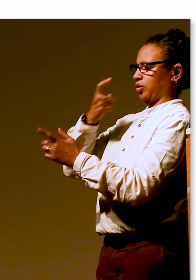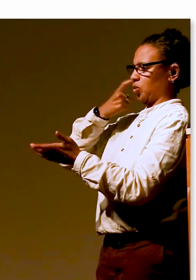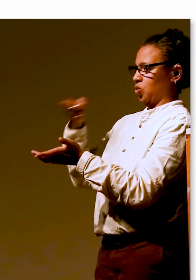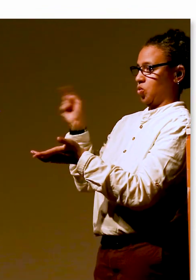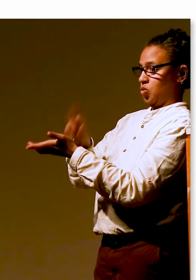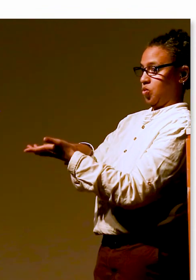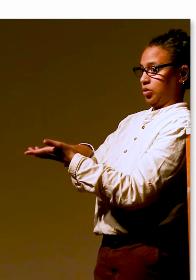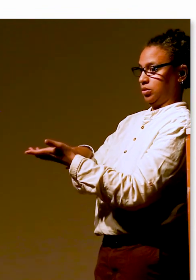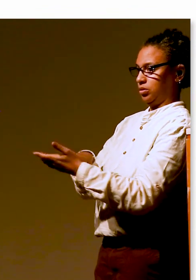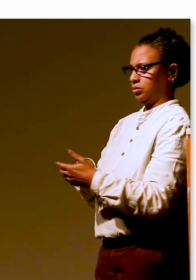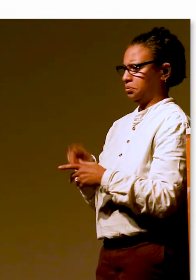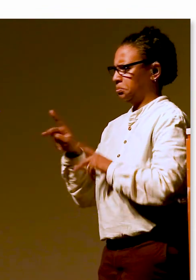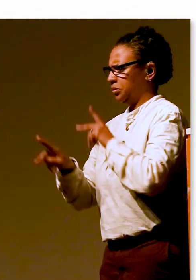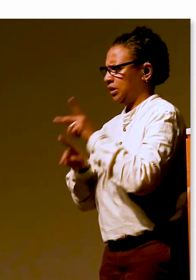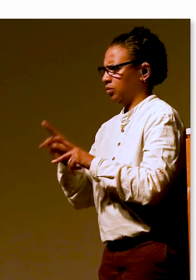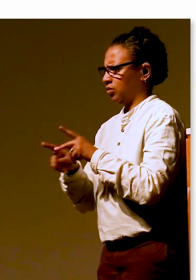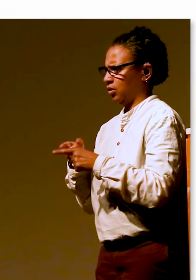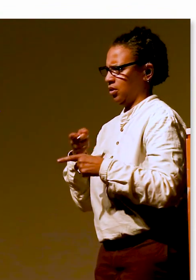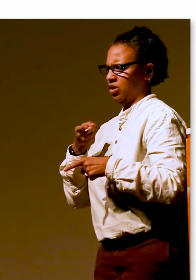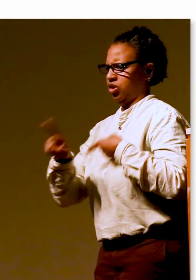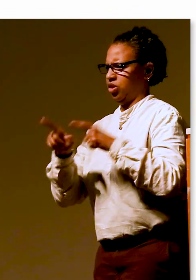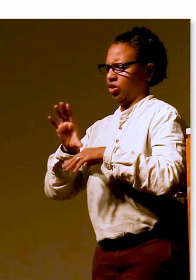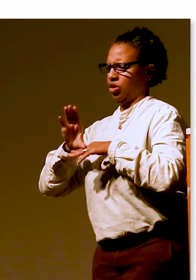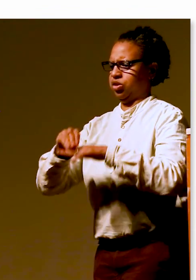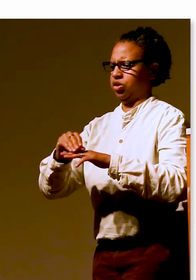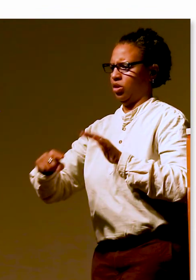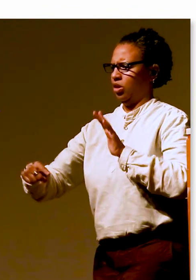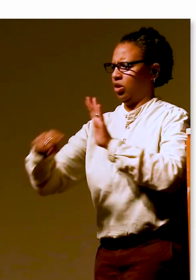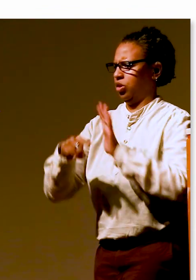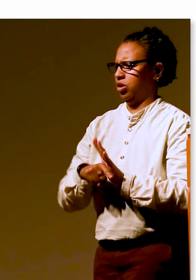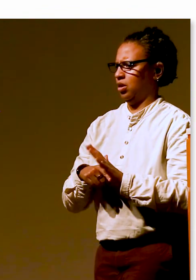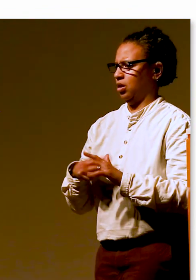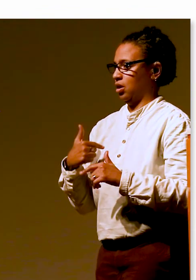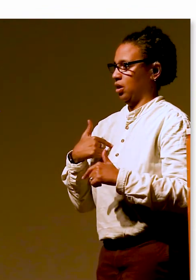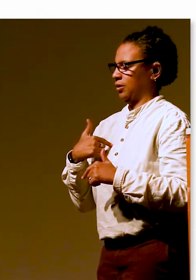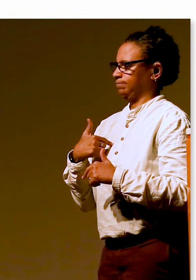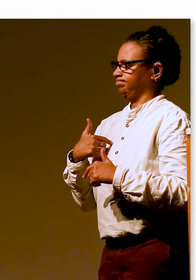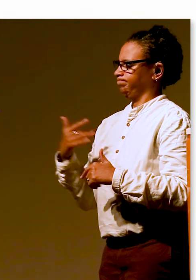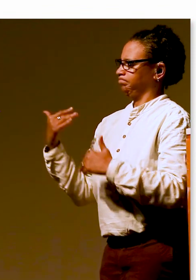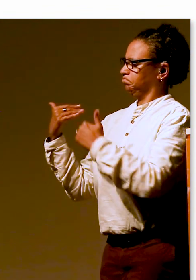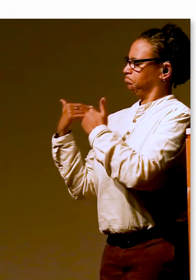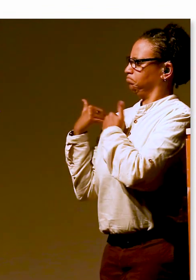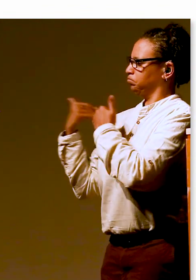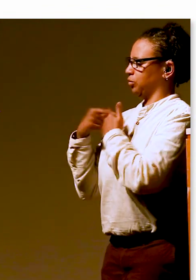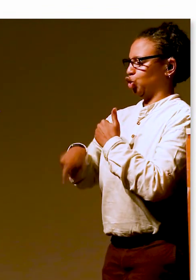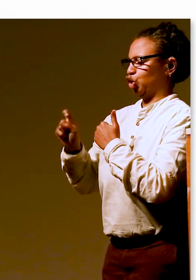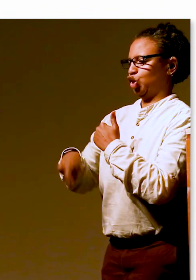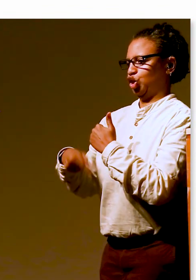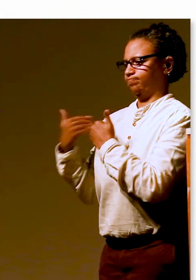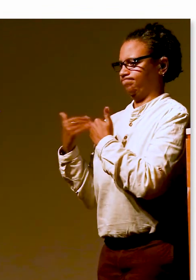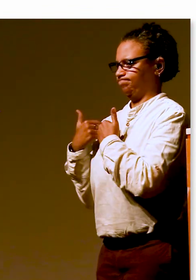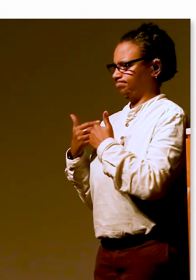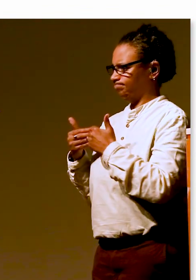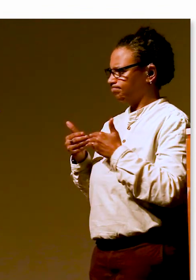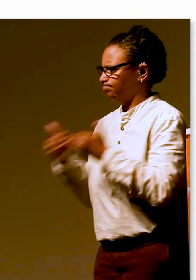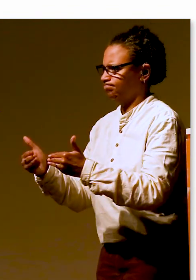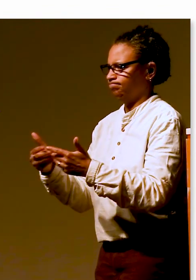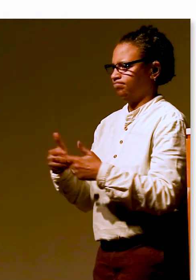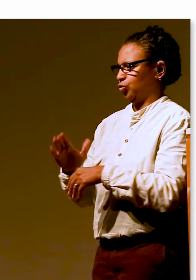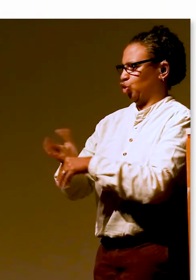lot. There was this petition that went around by the artist Hannah Black that